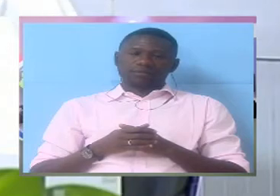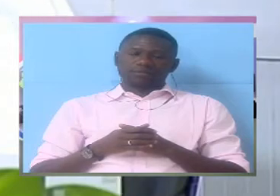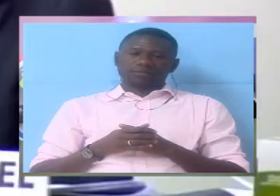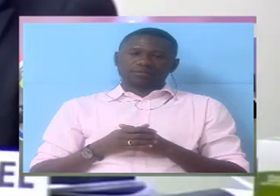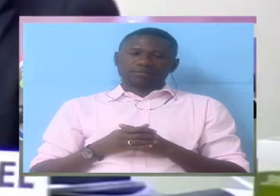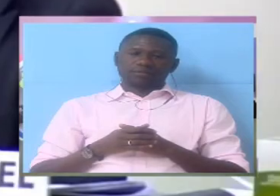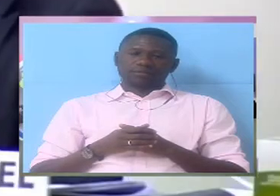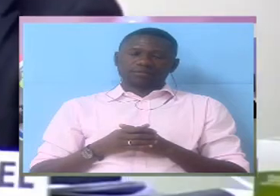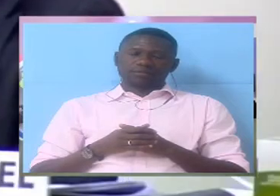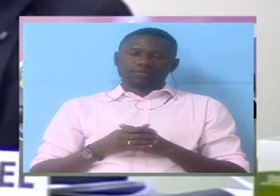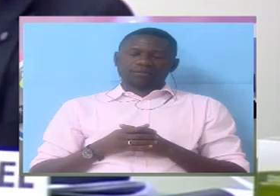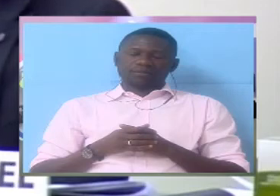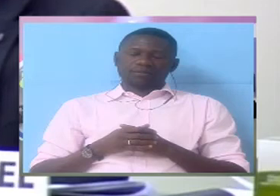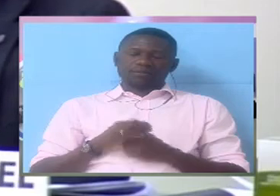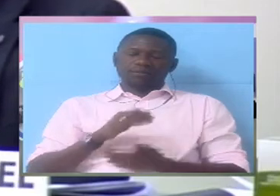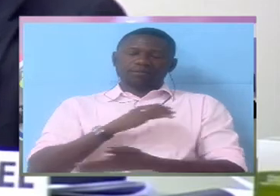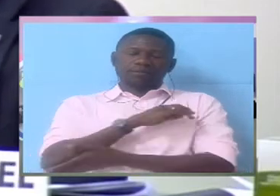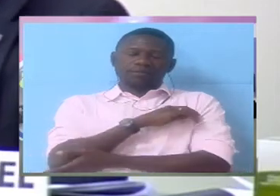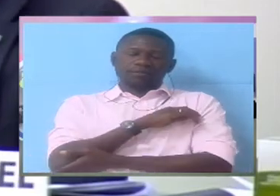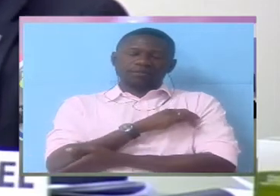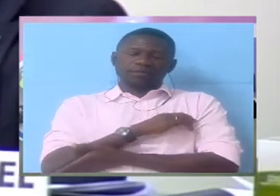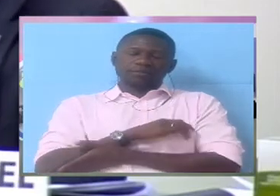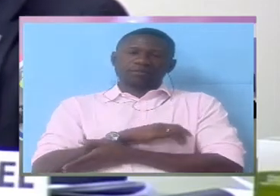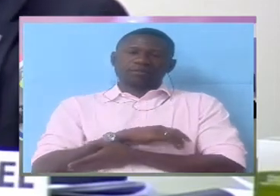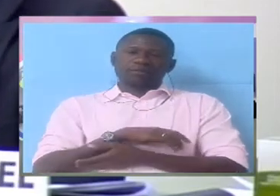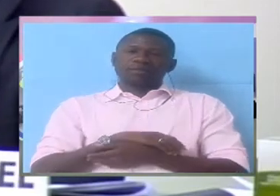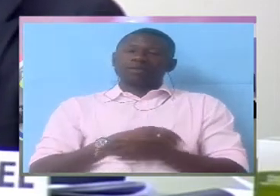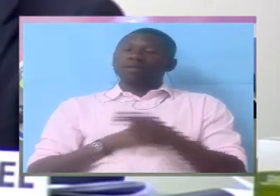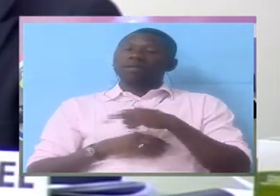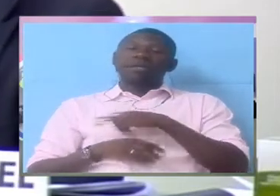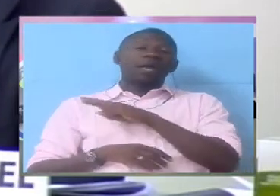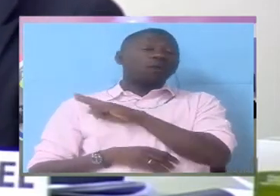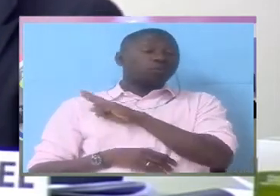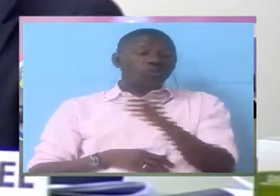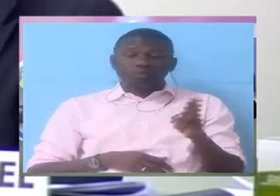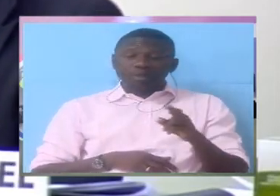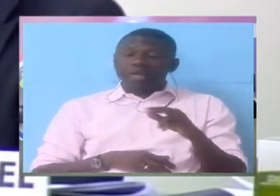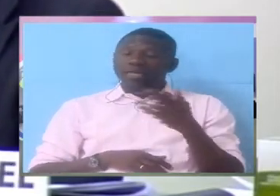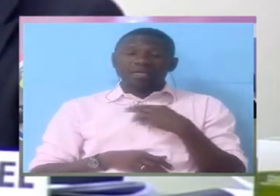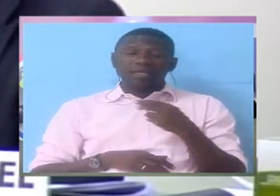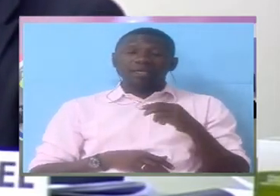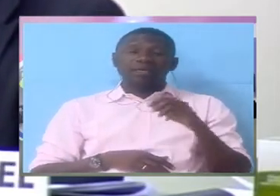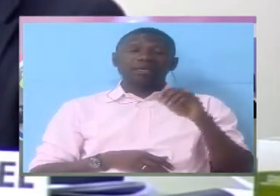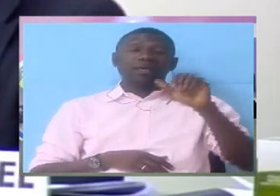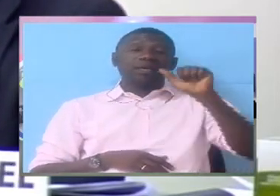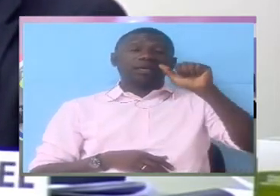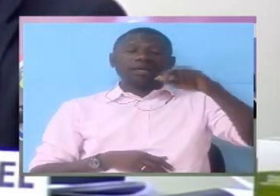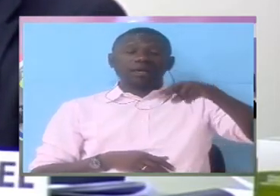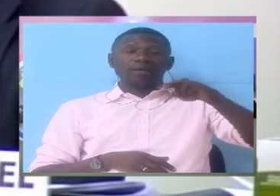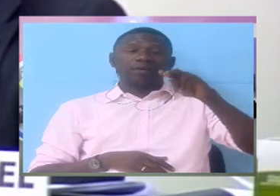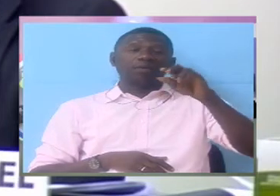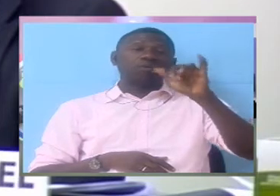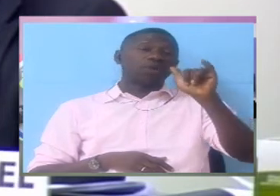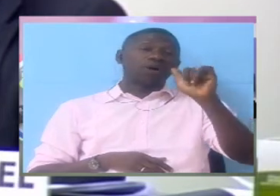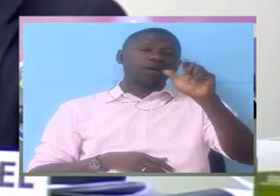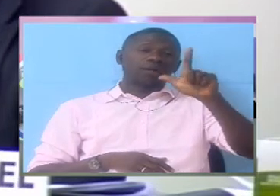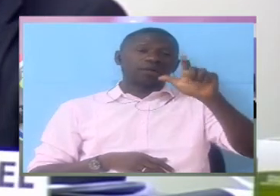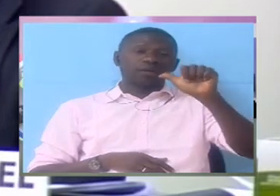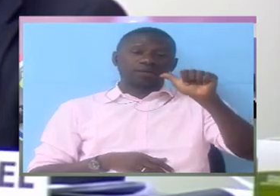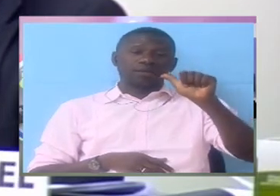Operations. There won't be any analysis department if there is no operations department.